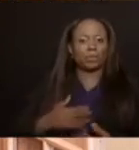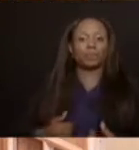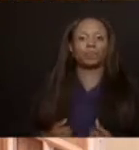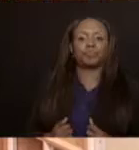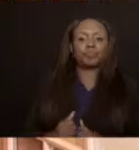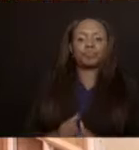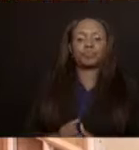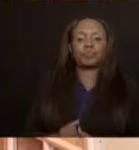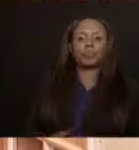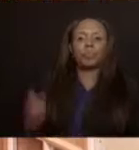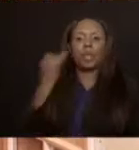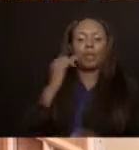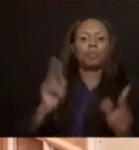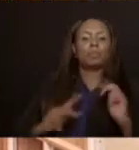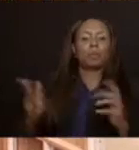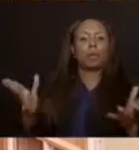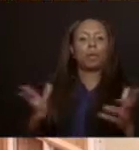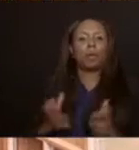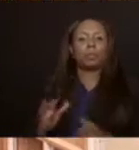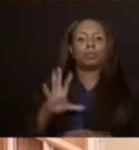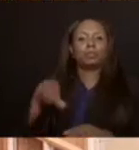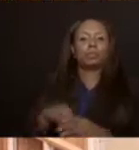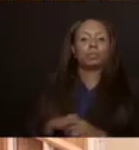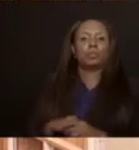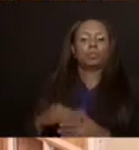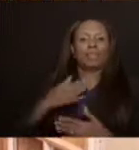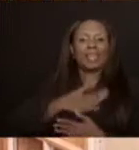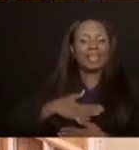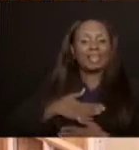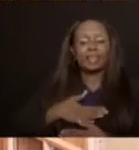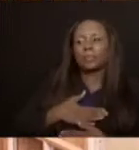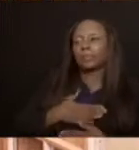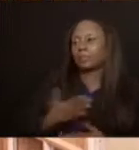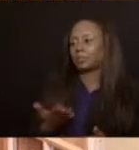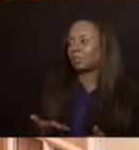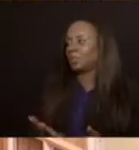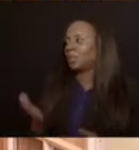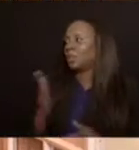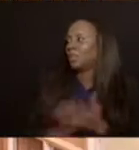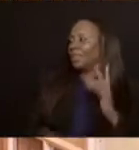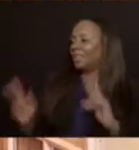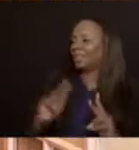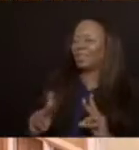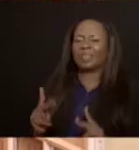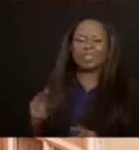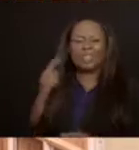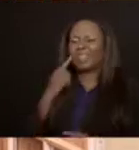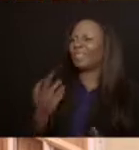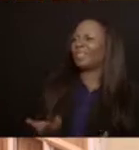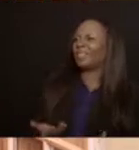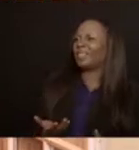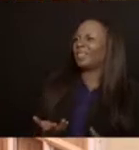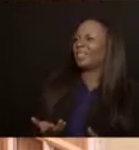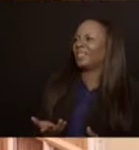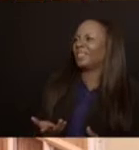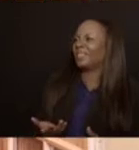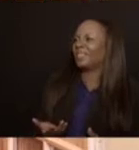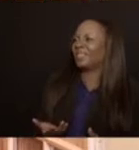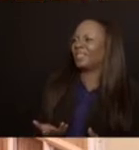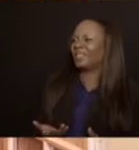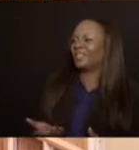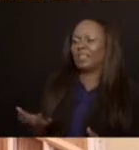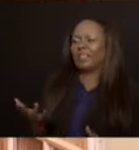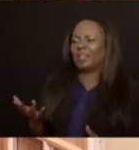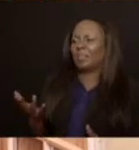want to be part of the entertainment sector. And it may seem counterintuitive to some, but the reality is that this virus will